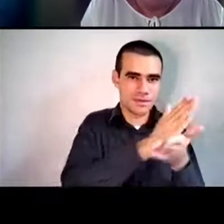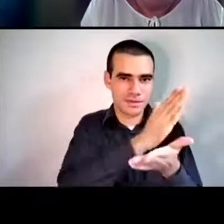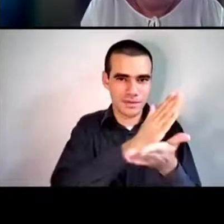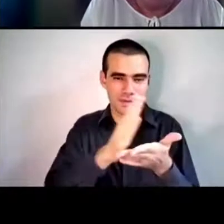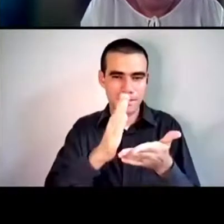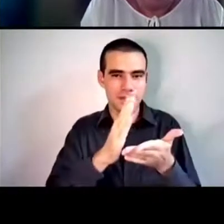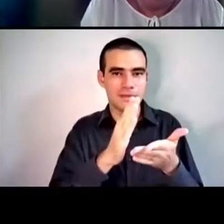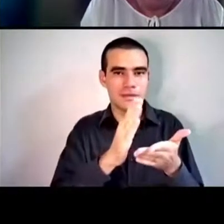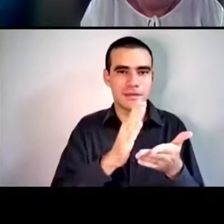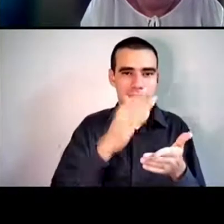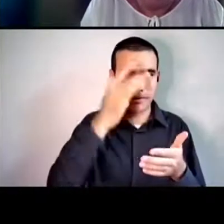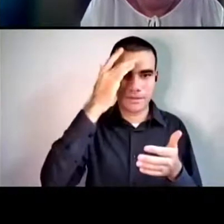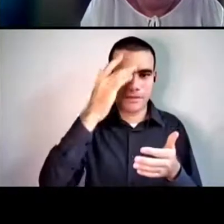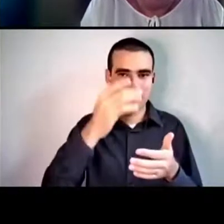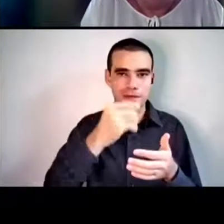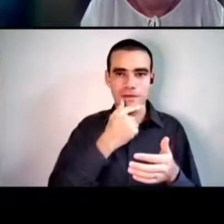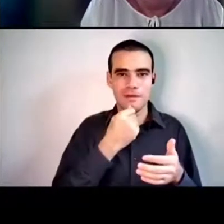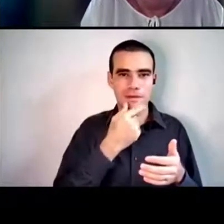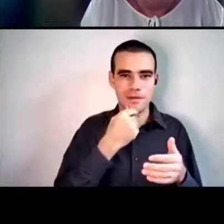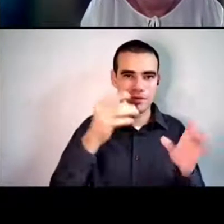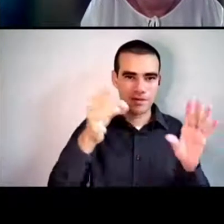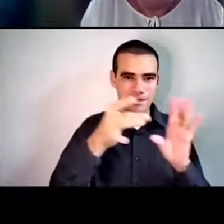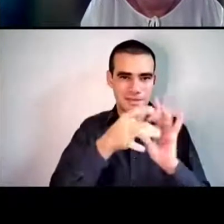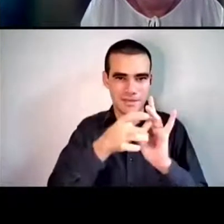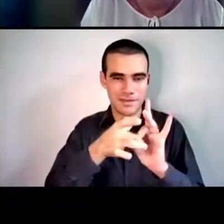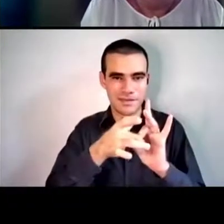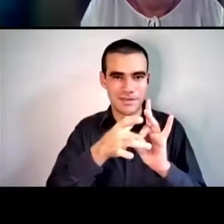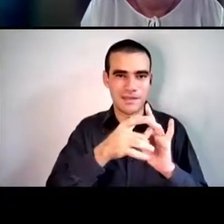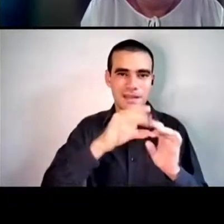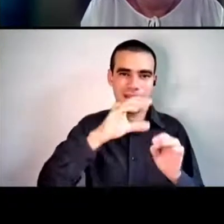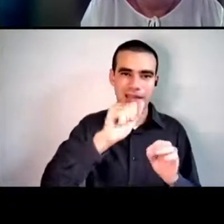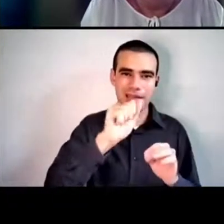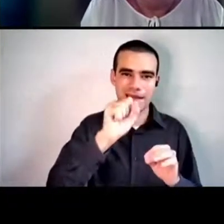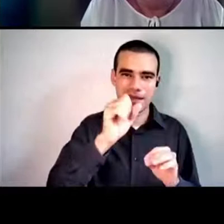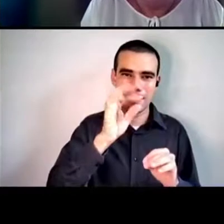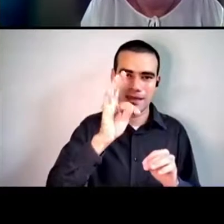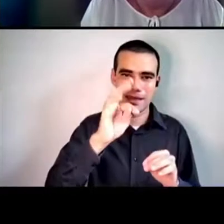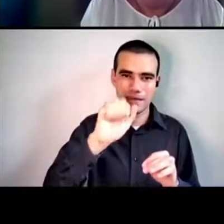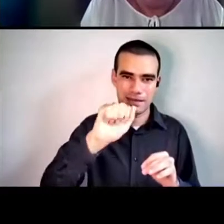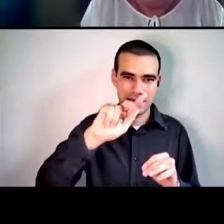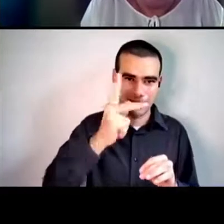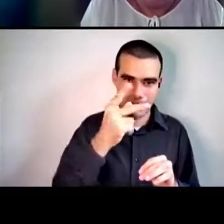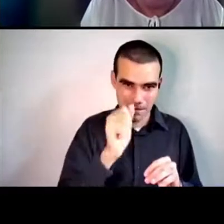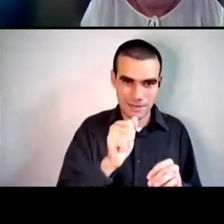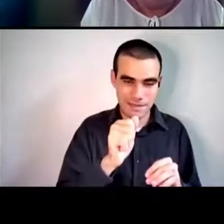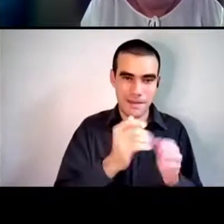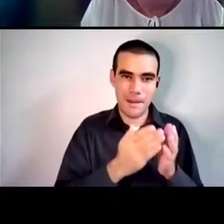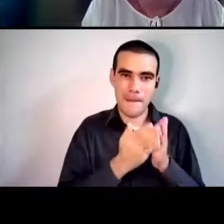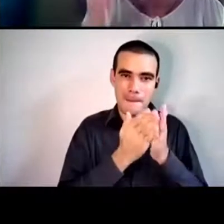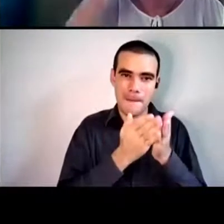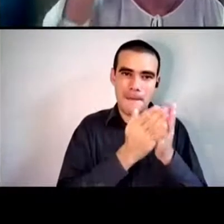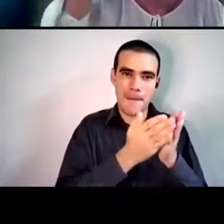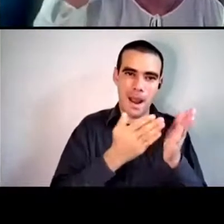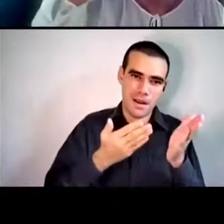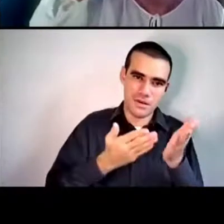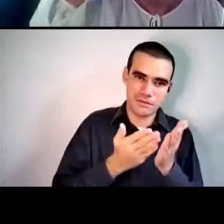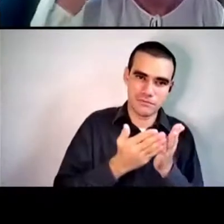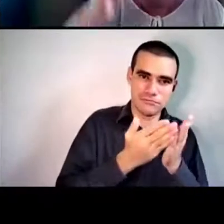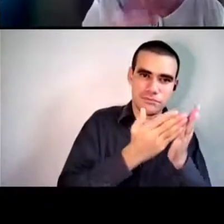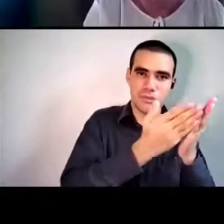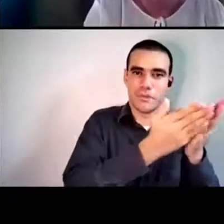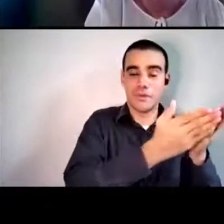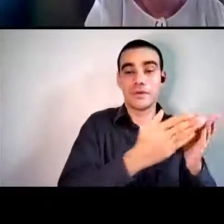and a market from a person that unified the collection of Brazilian nuts for the boats. And